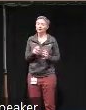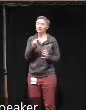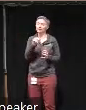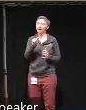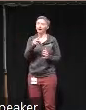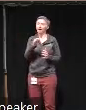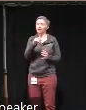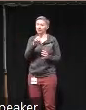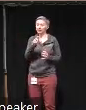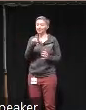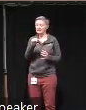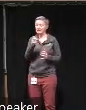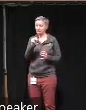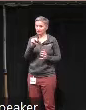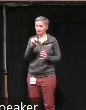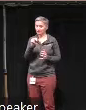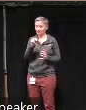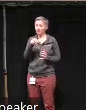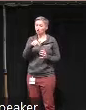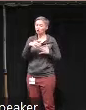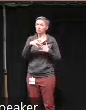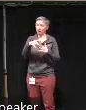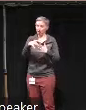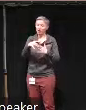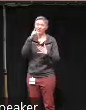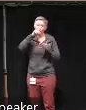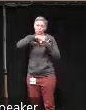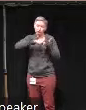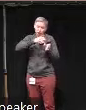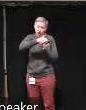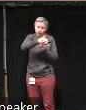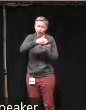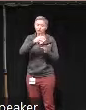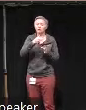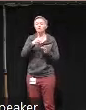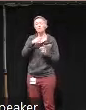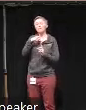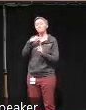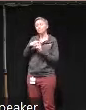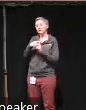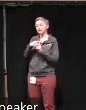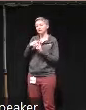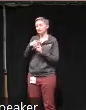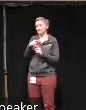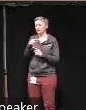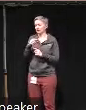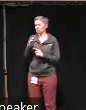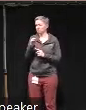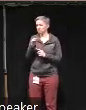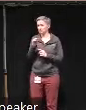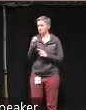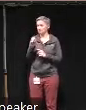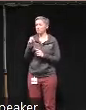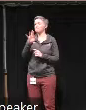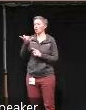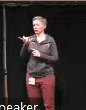Natalie May Dixon in our research leadership, as well as Mary Gramlich in the education